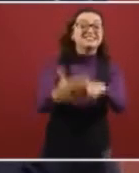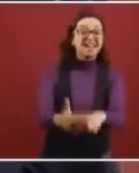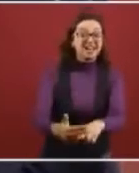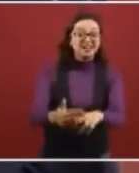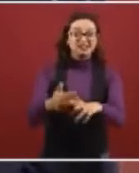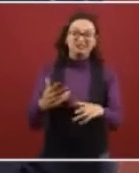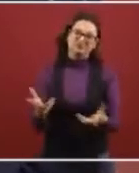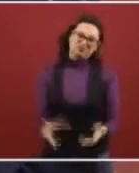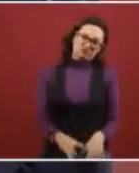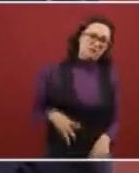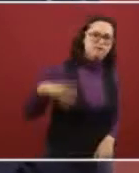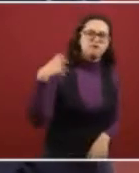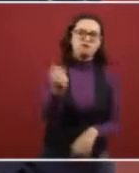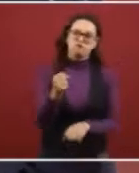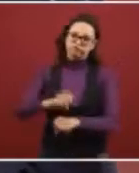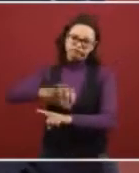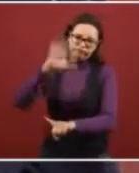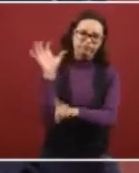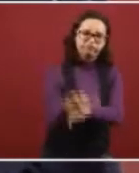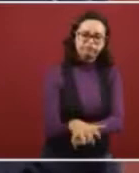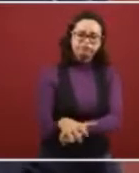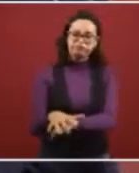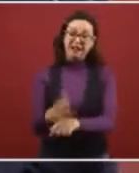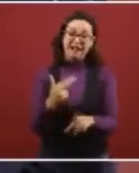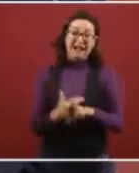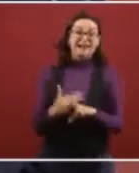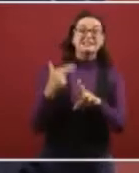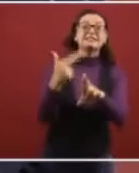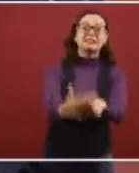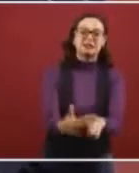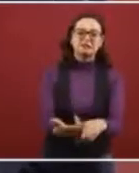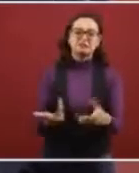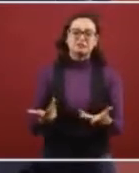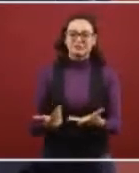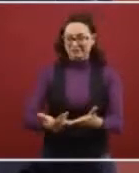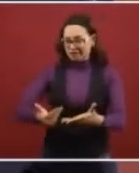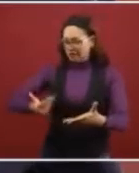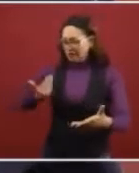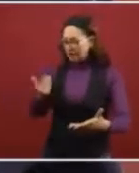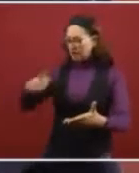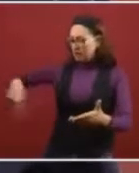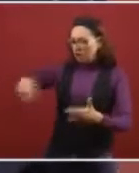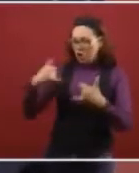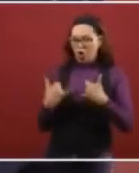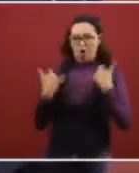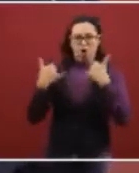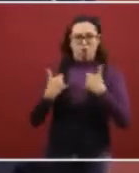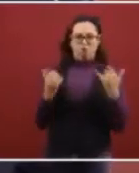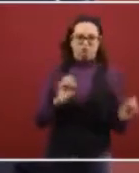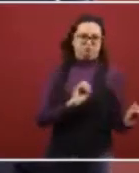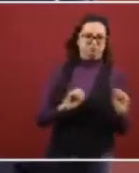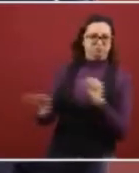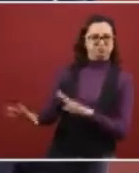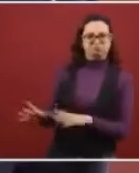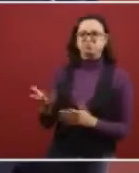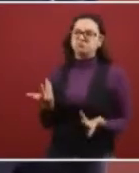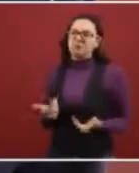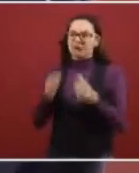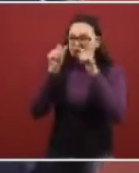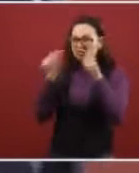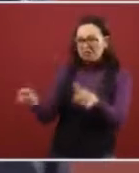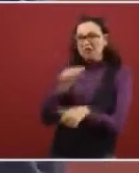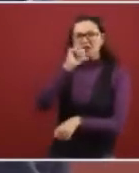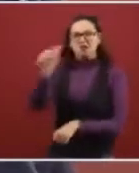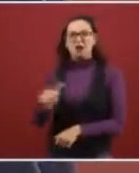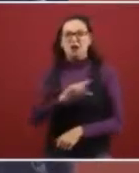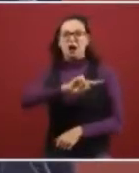force solo medidas coercitivas only coercive measures a los jóvenes, they abandoned los jóvenes tomaban el camino de las conductas antisociales